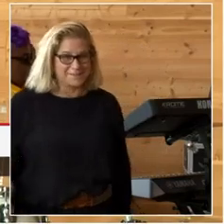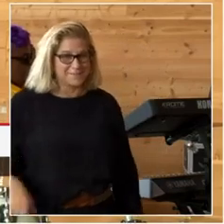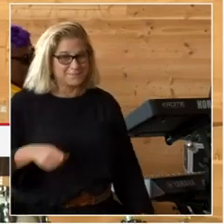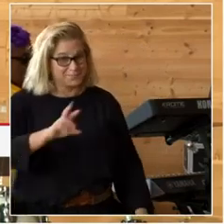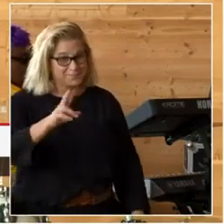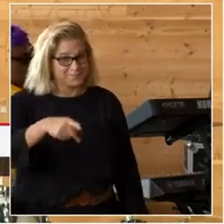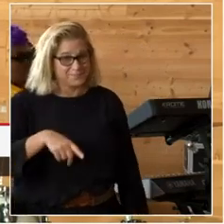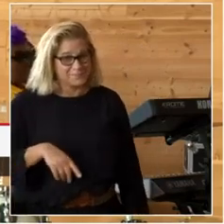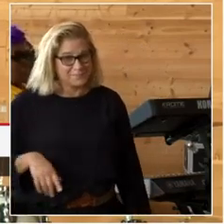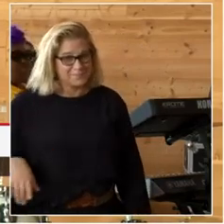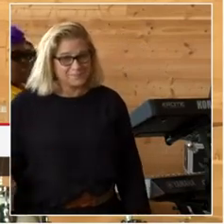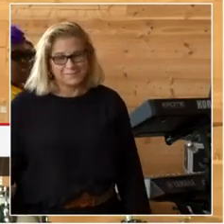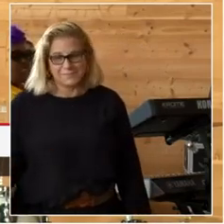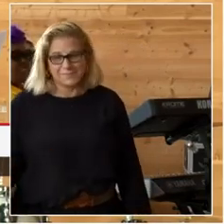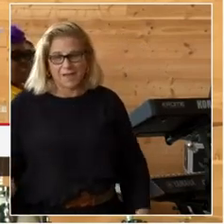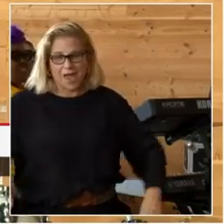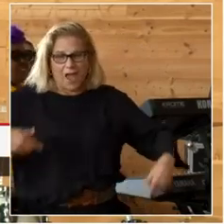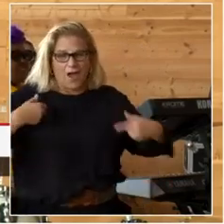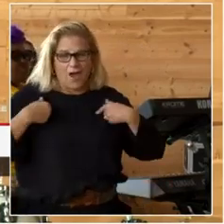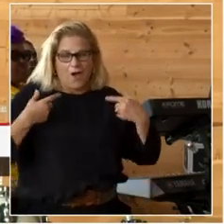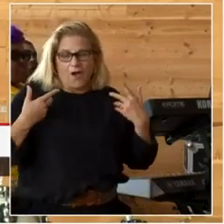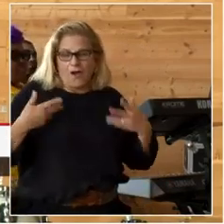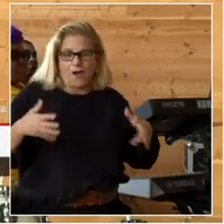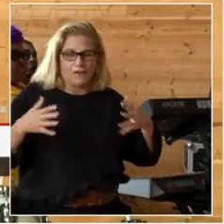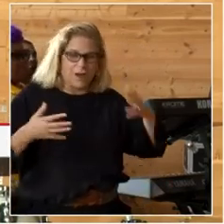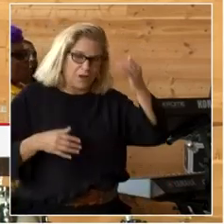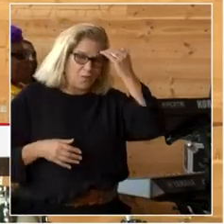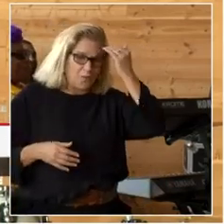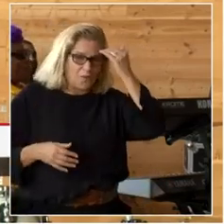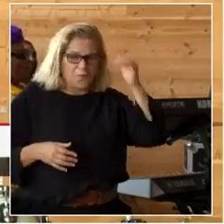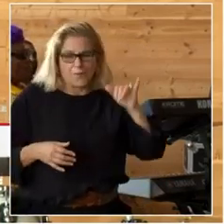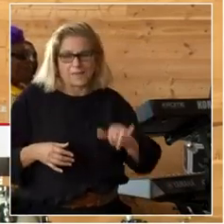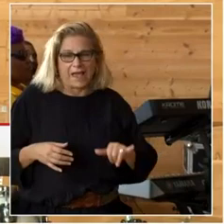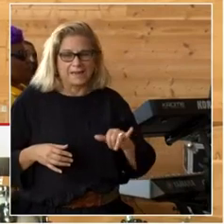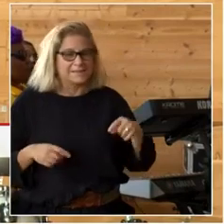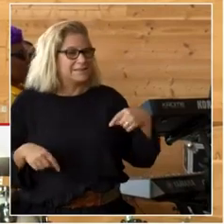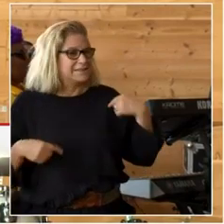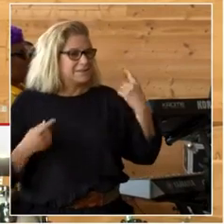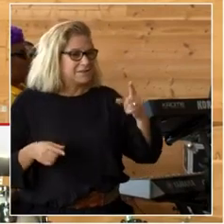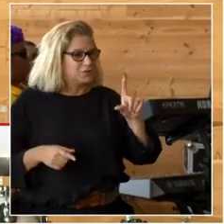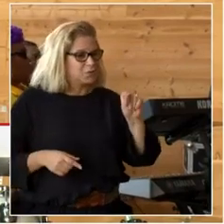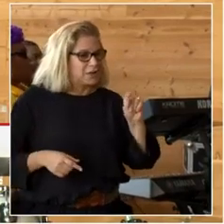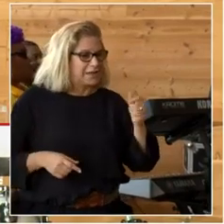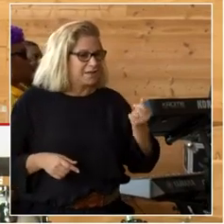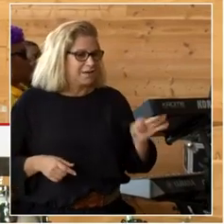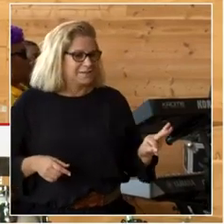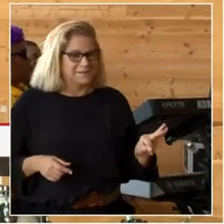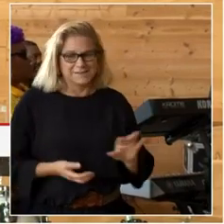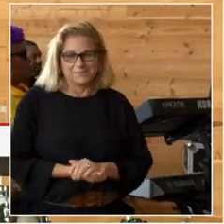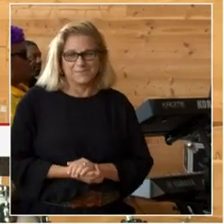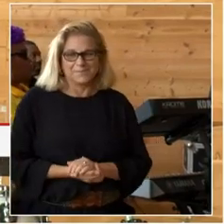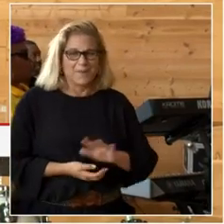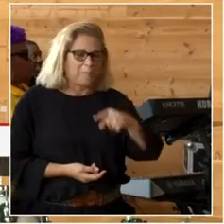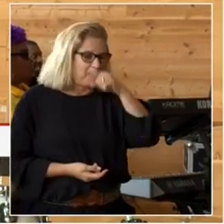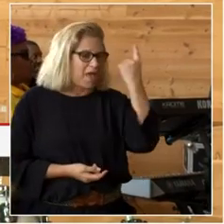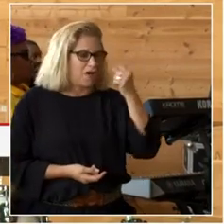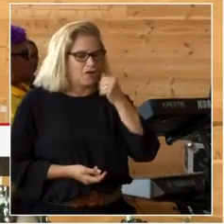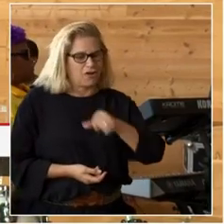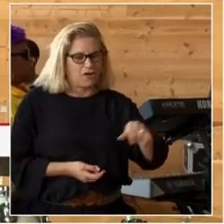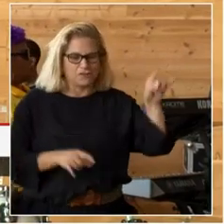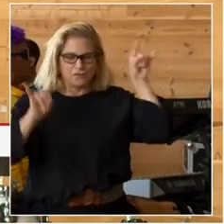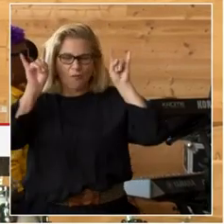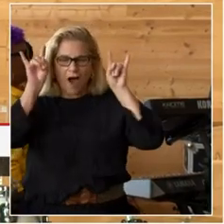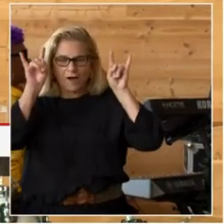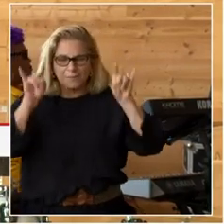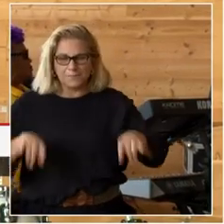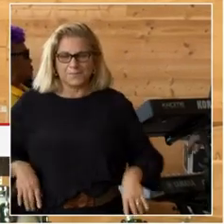You already know what it is. And since 2019, the Black Girls Rock Fest